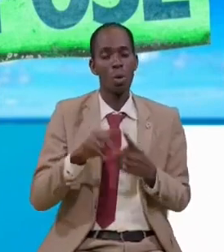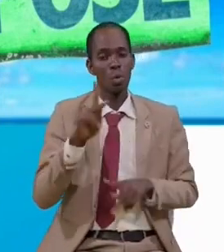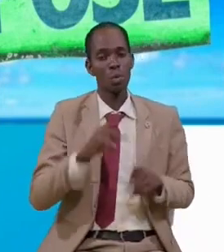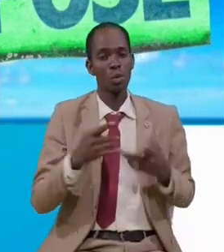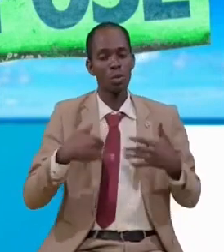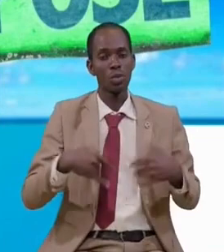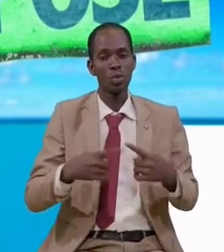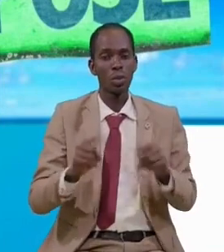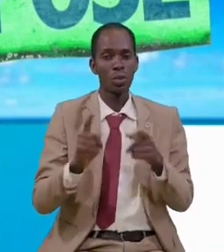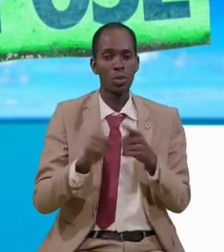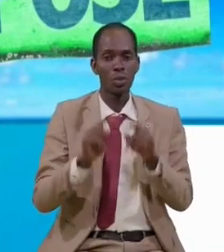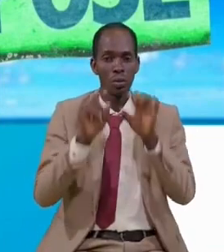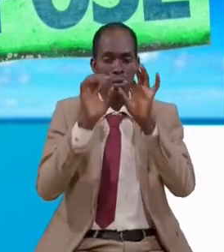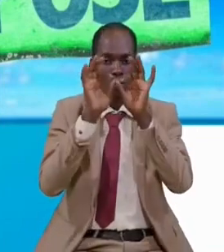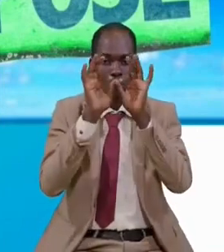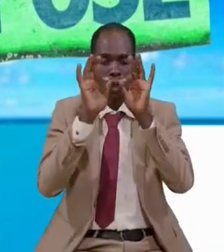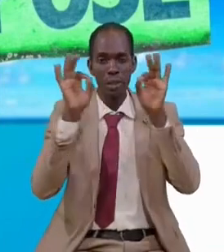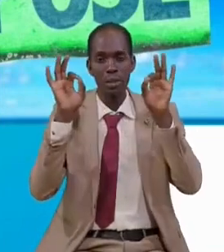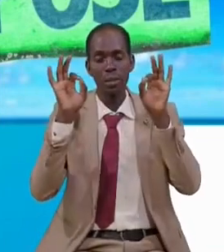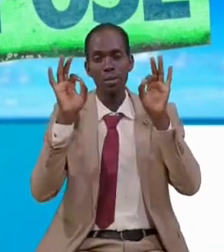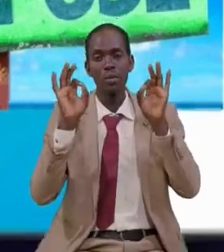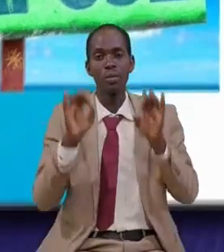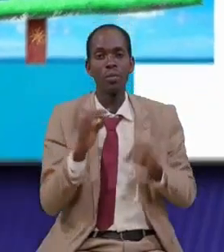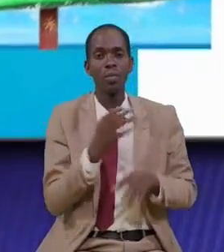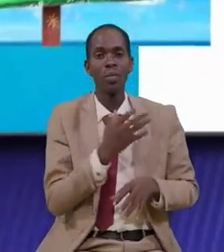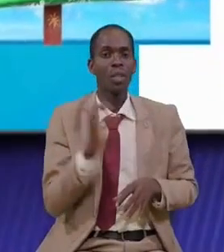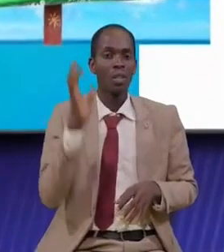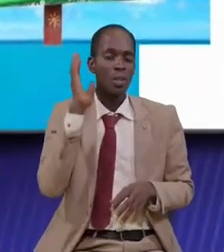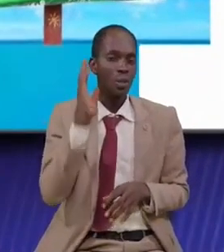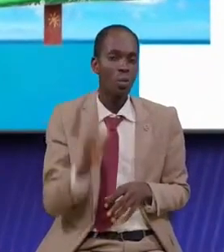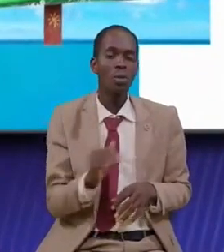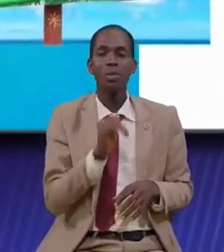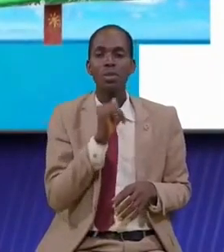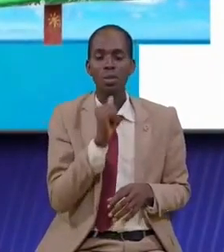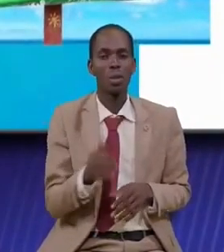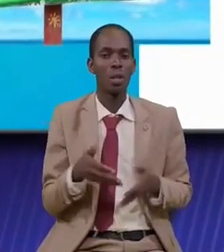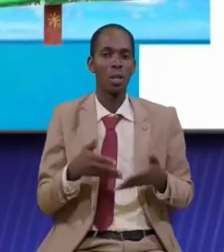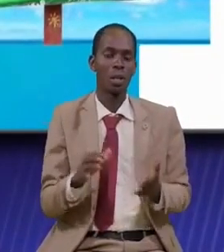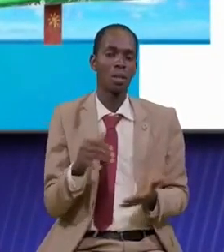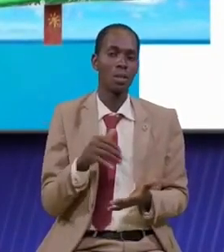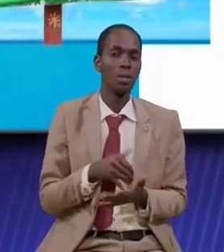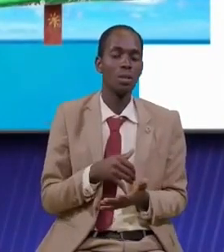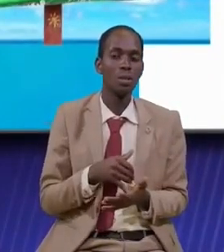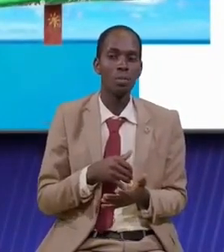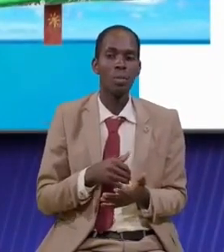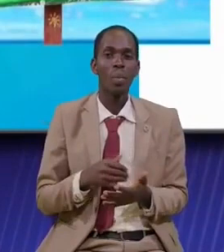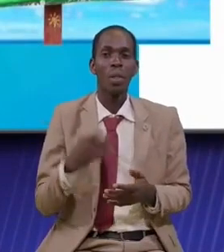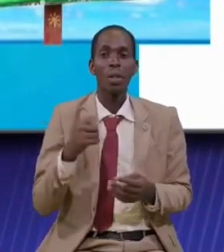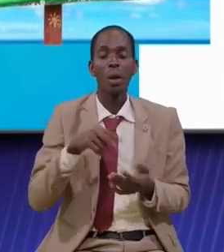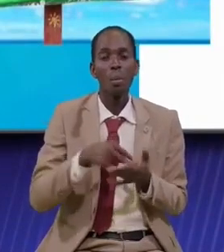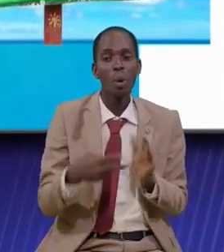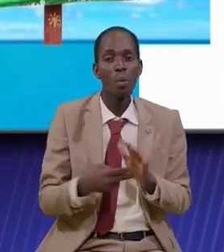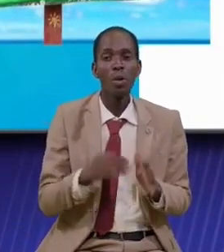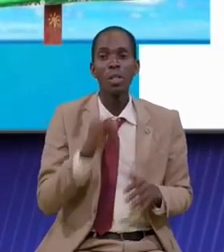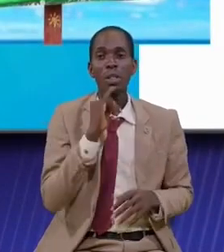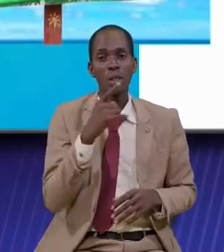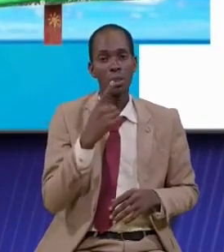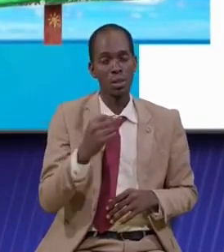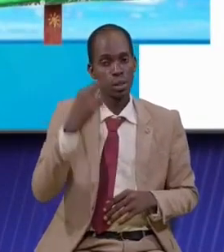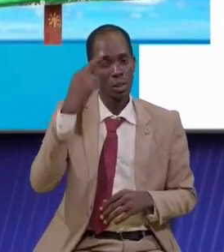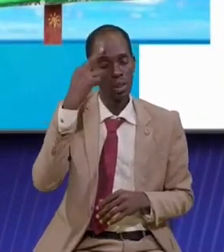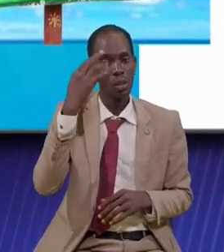knew it and he was focused on his purpose. Your purpose is the reason for why you